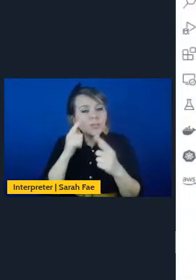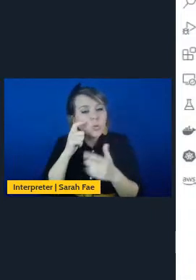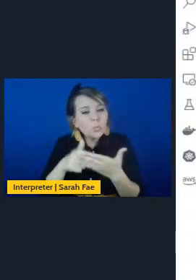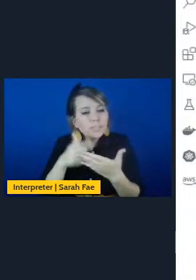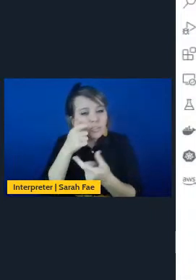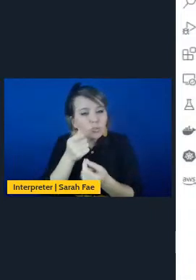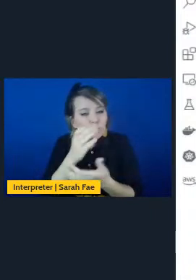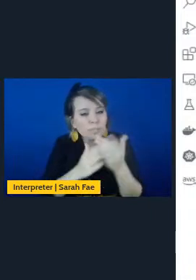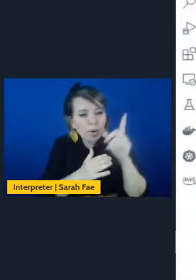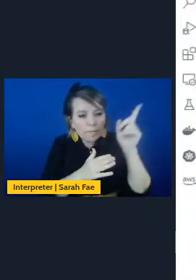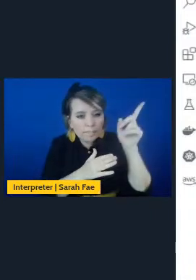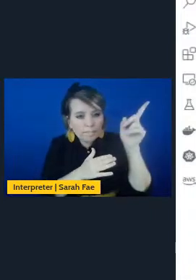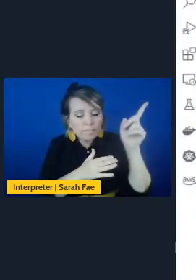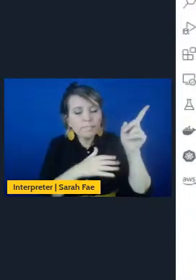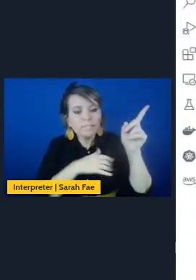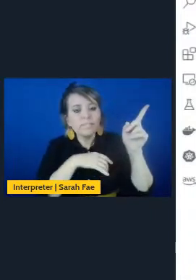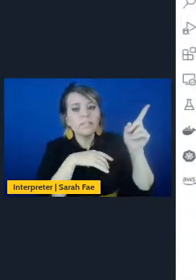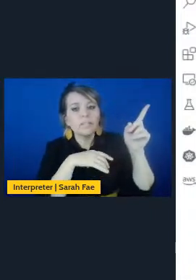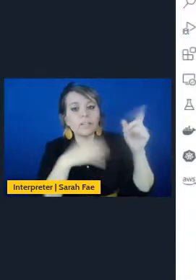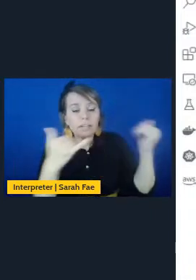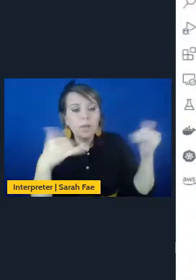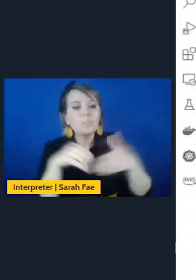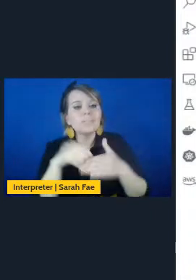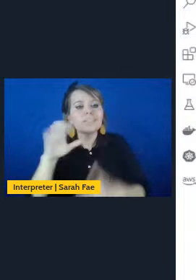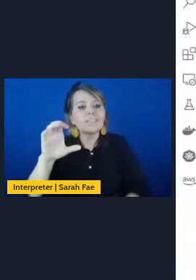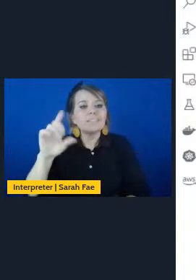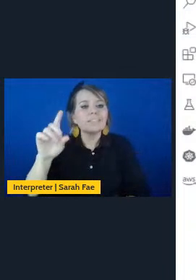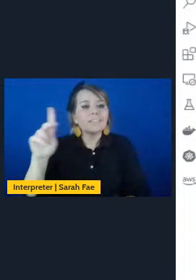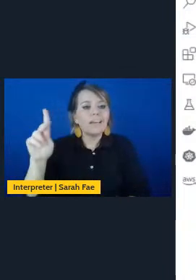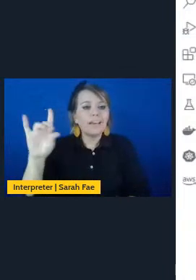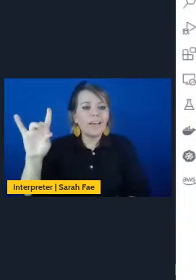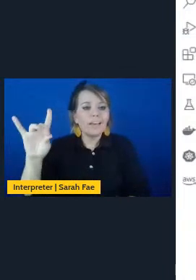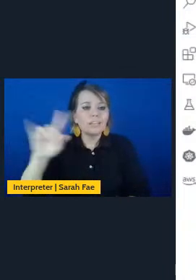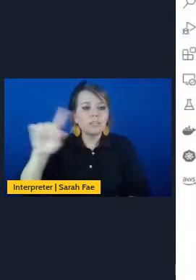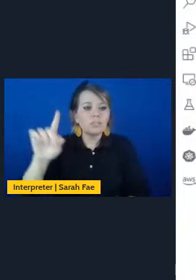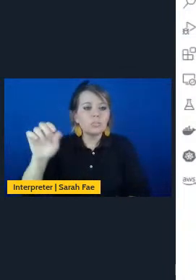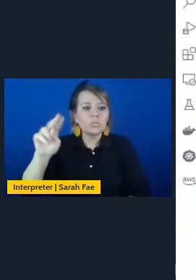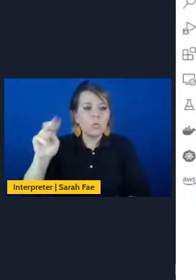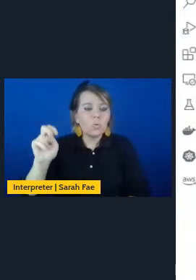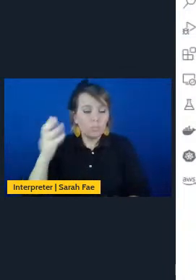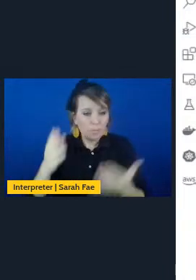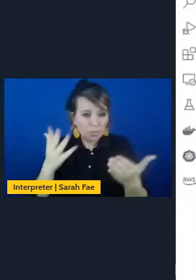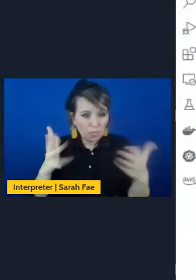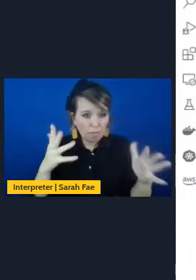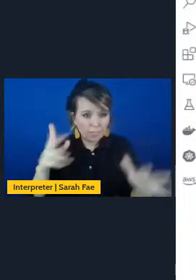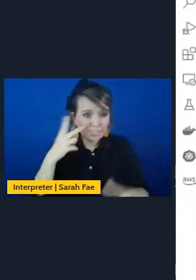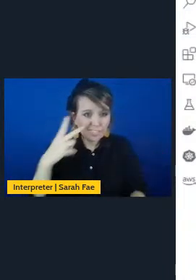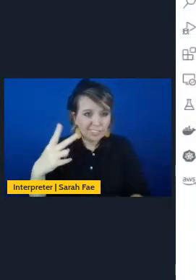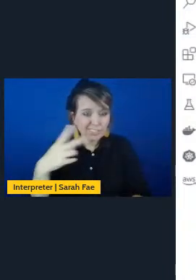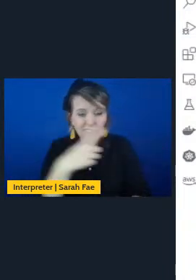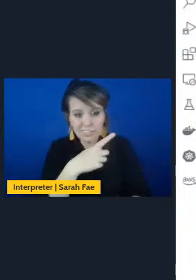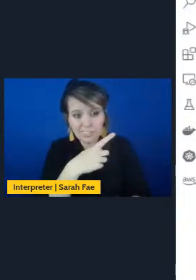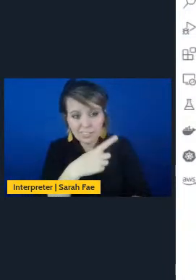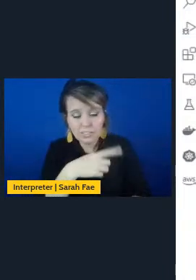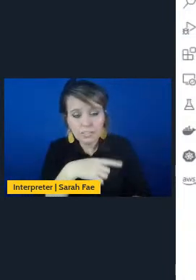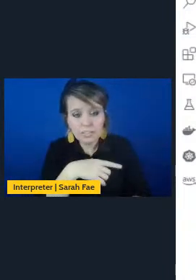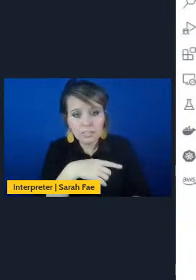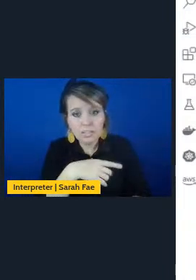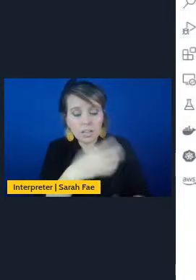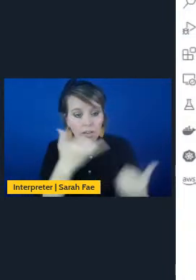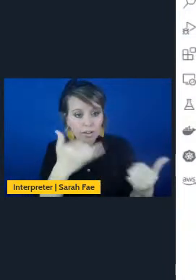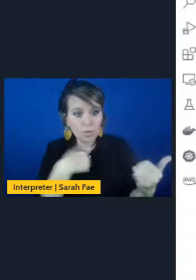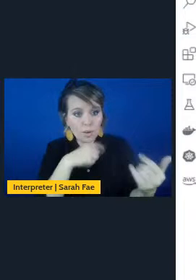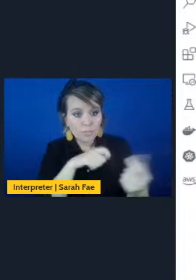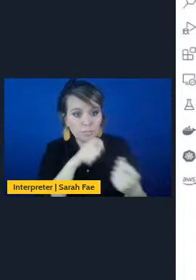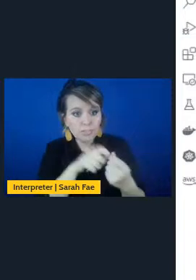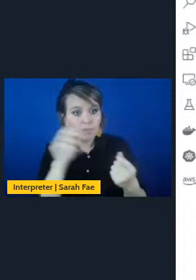Now I'm in the CDK's zone. So as you might have seen earlier, I've now specified an